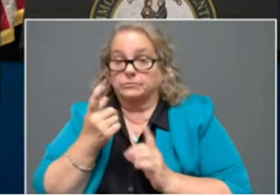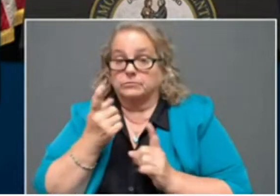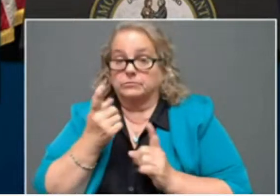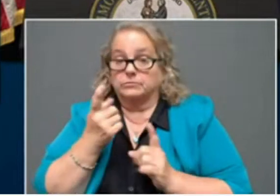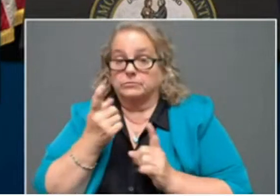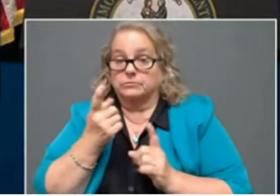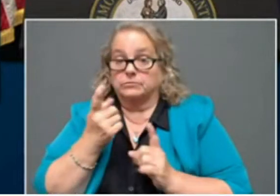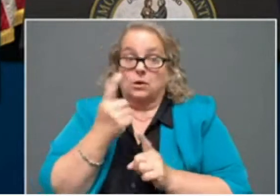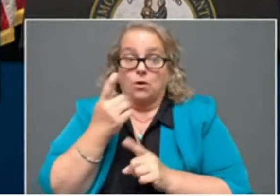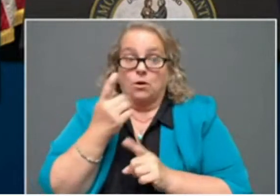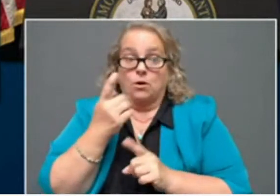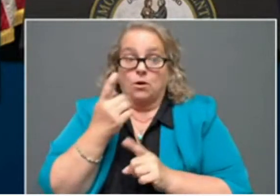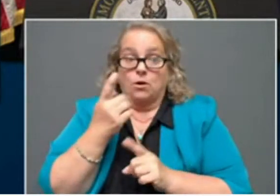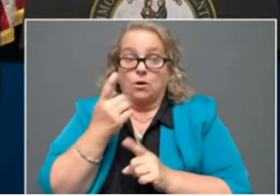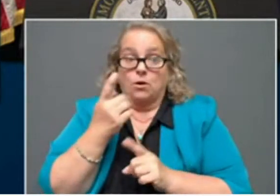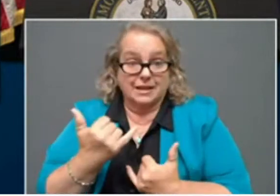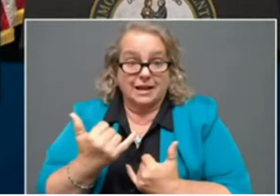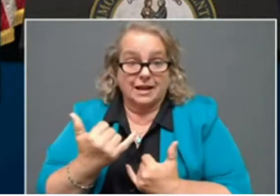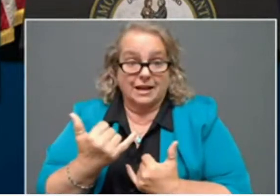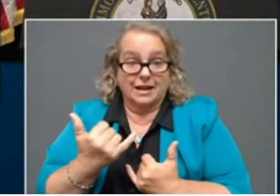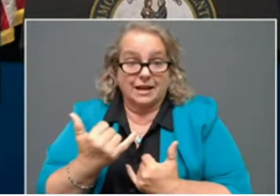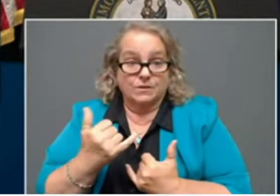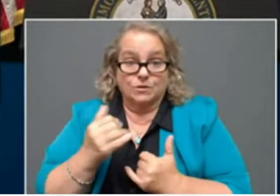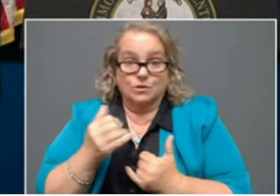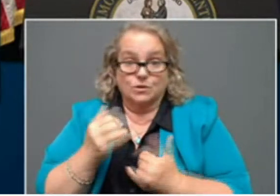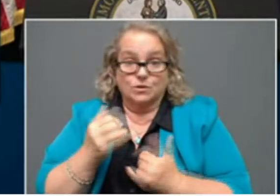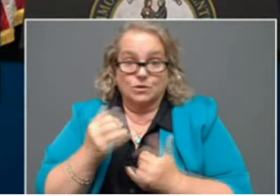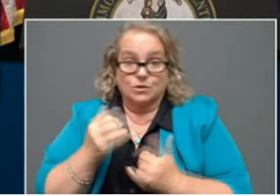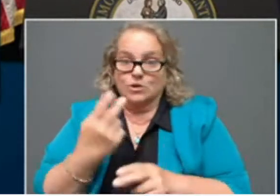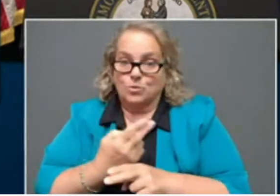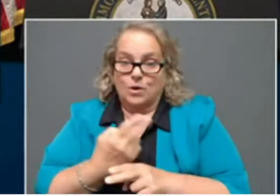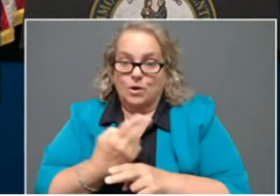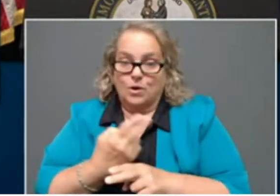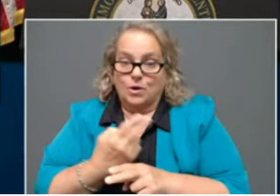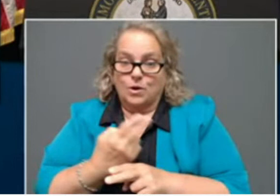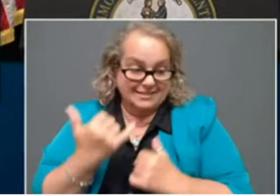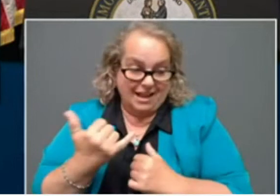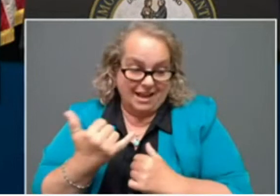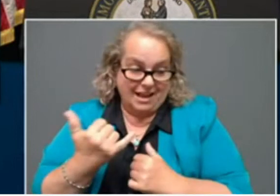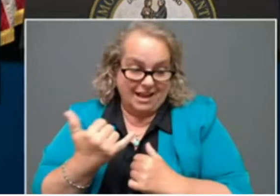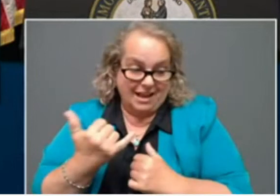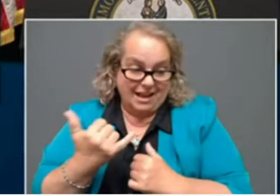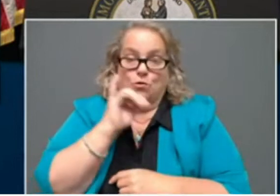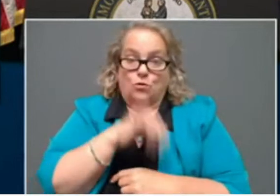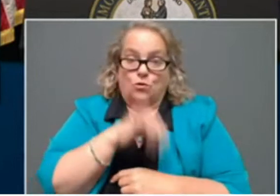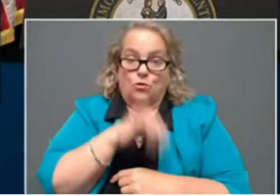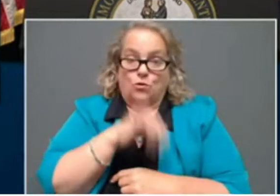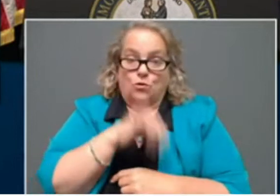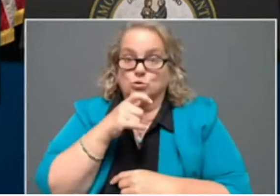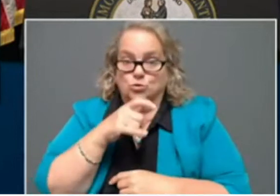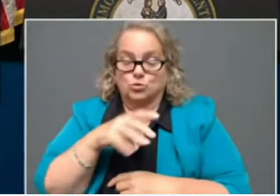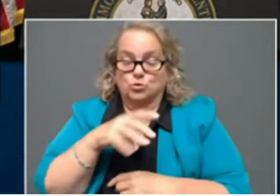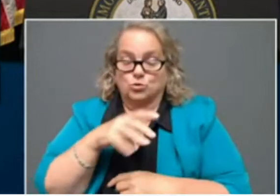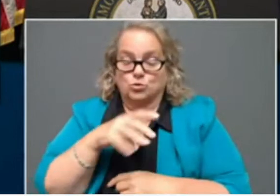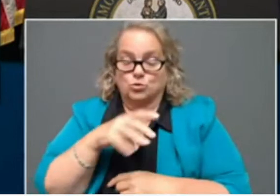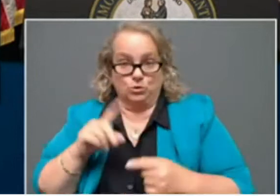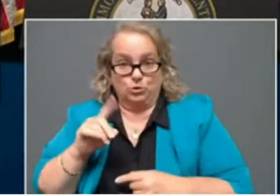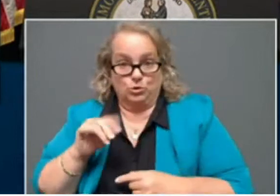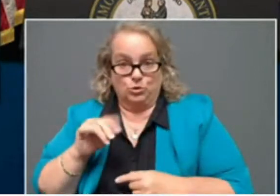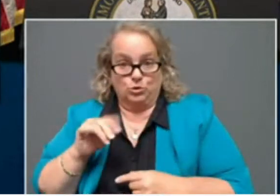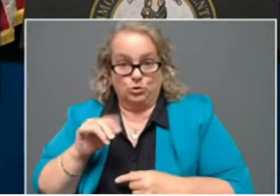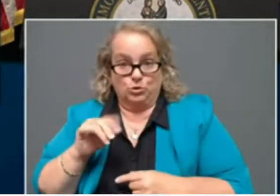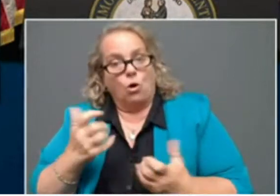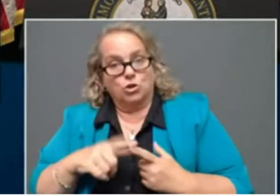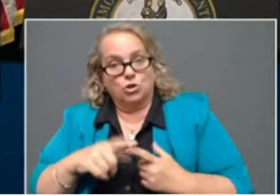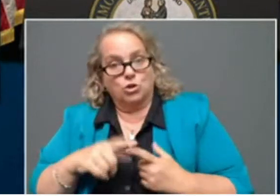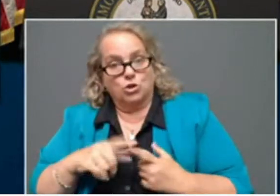now, nobody's really wearing masks except those that opt to do it, and we're going to talk about our recommendations. 50%